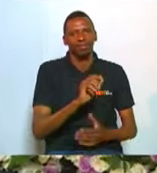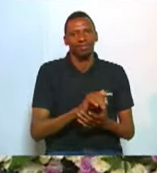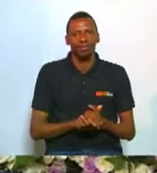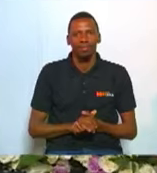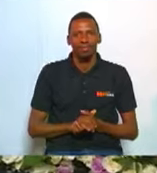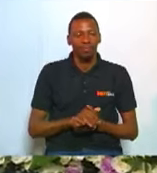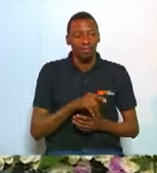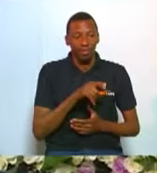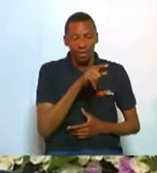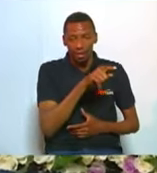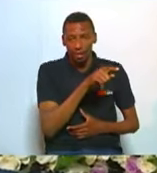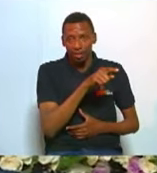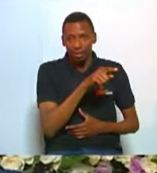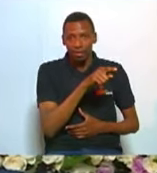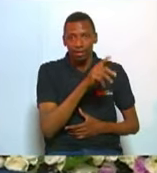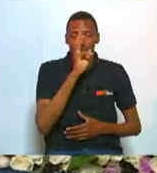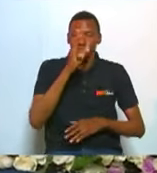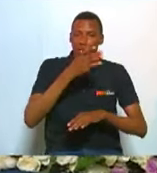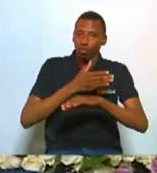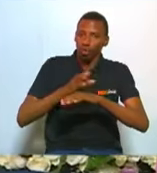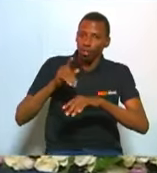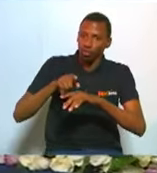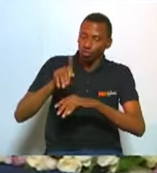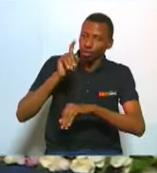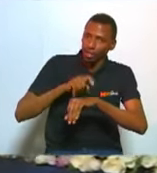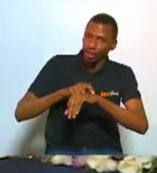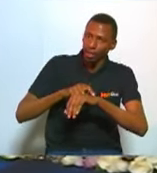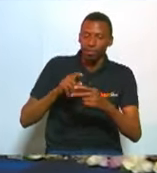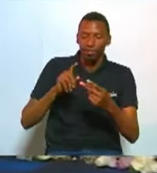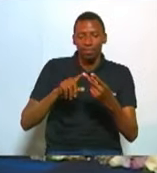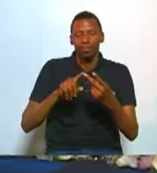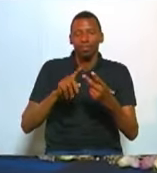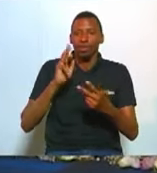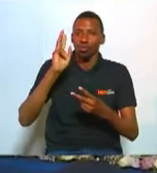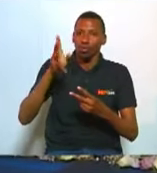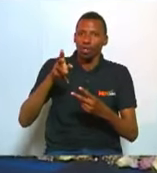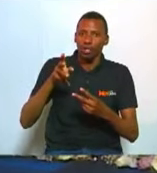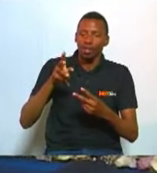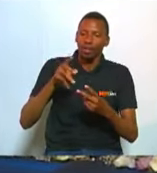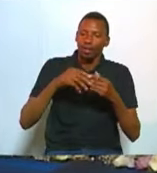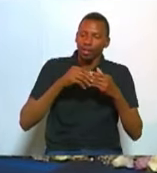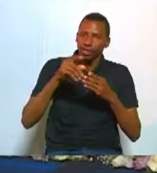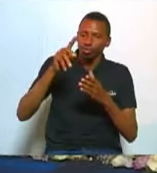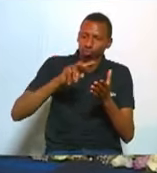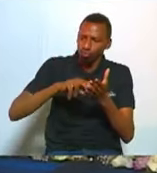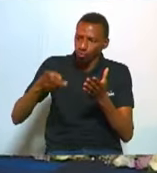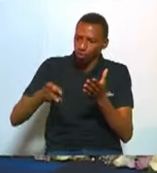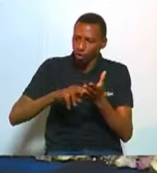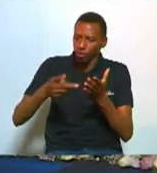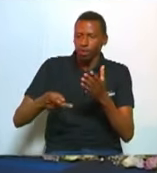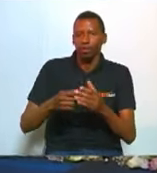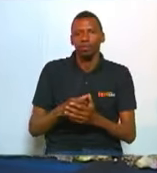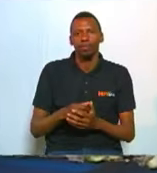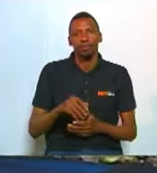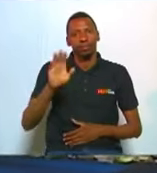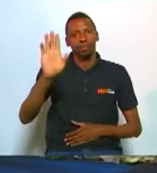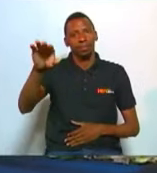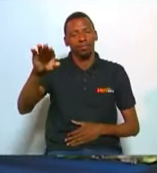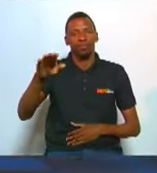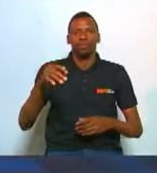It will cost you time. It will cost you failures. By the way,